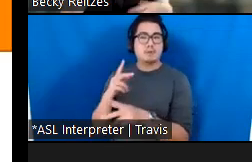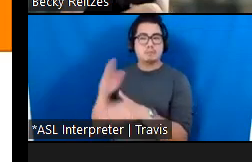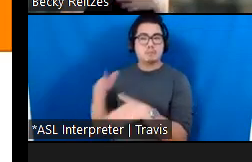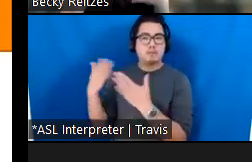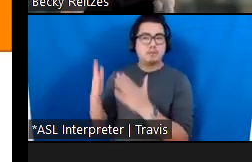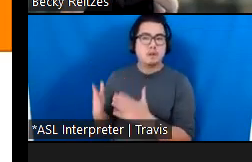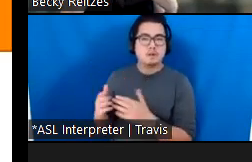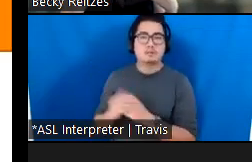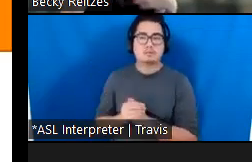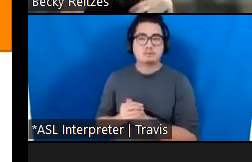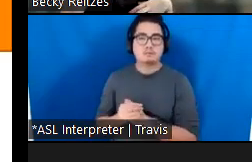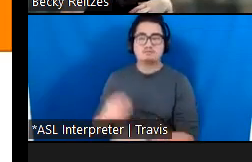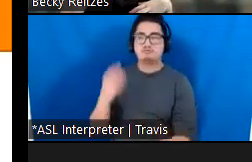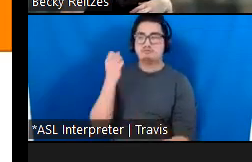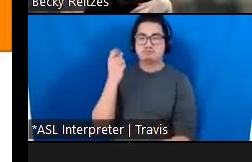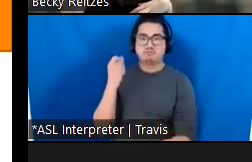schools can help support